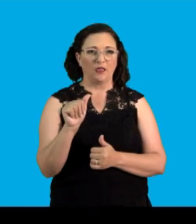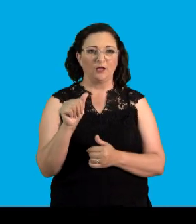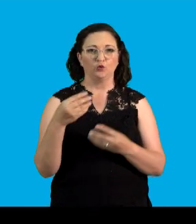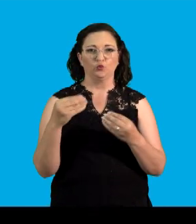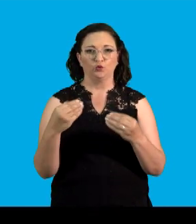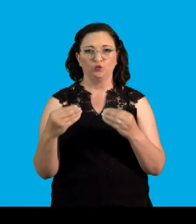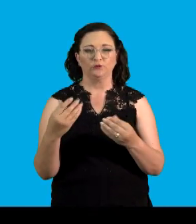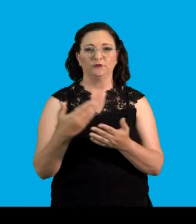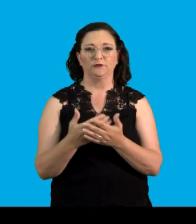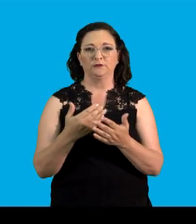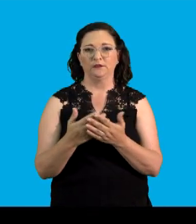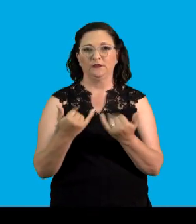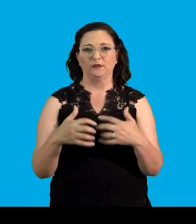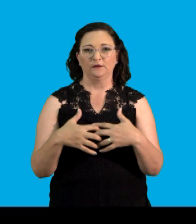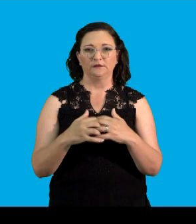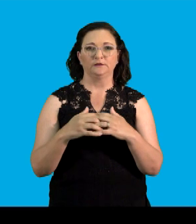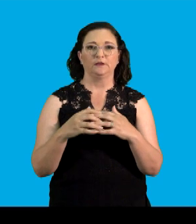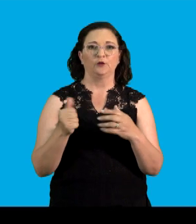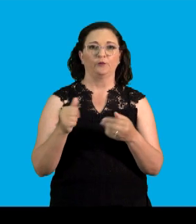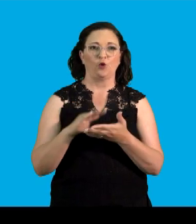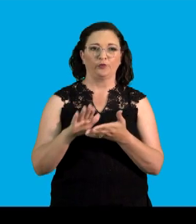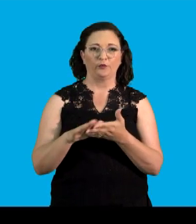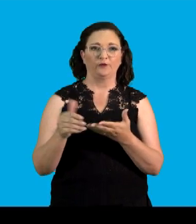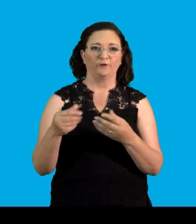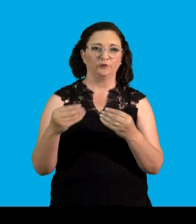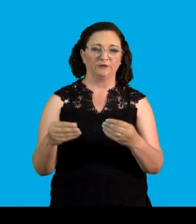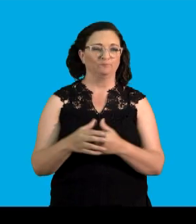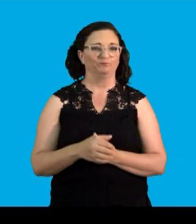that set rules for the operation of the business in the industry.